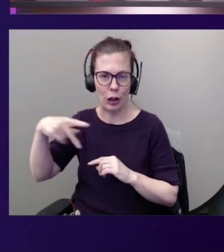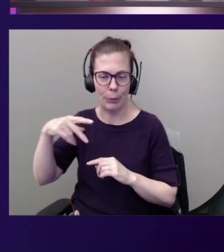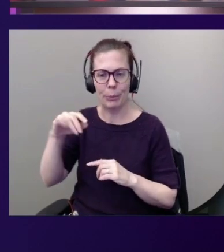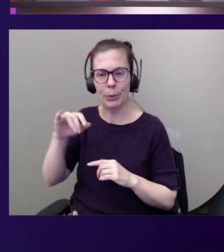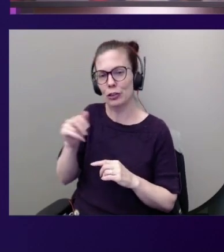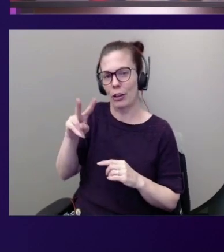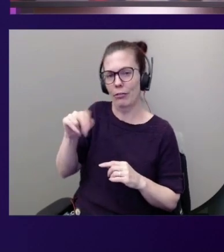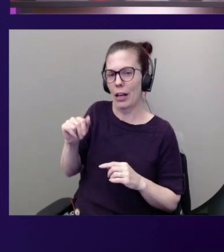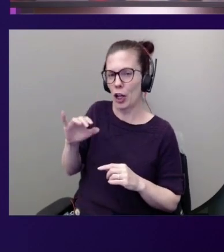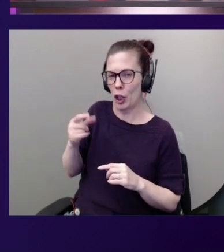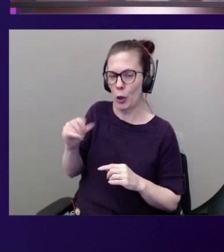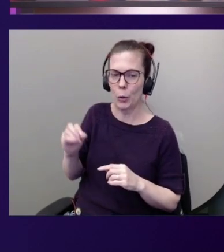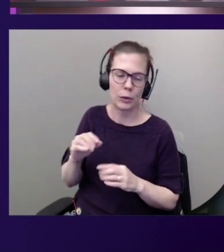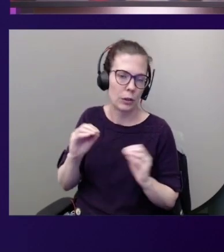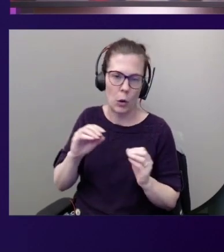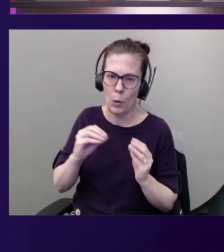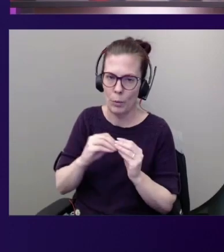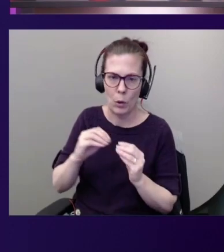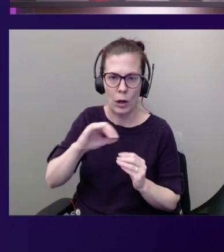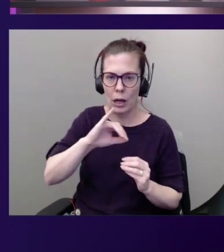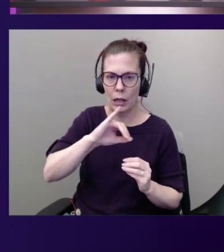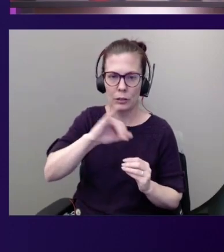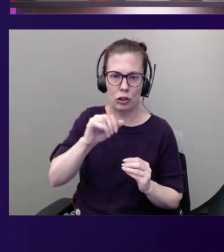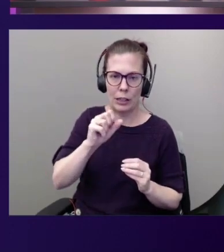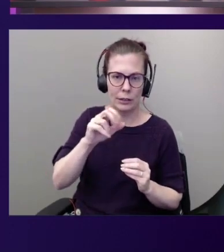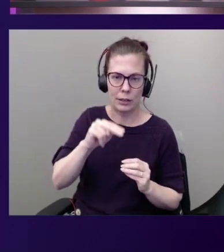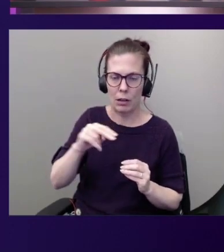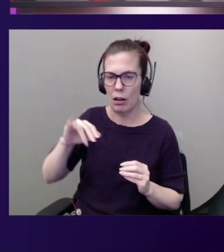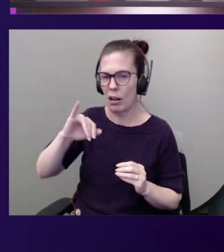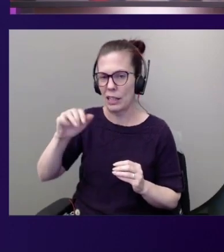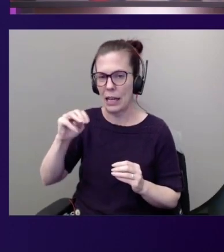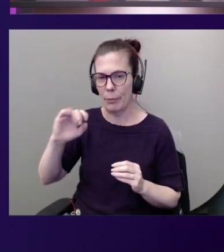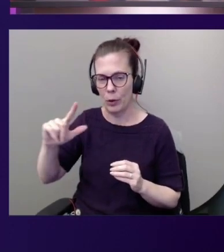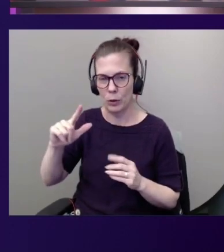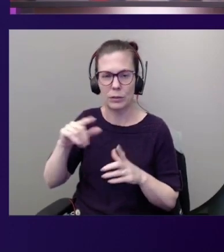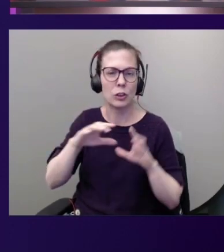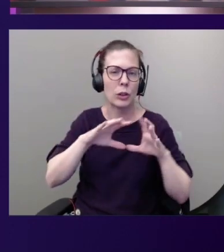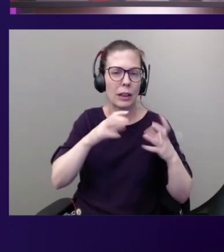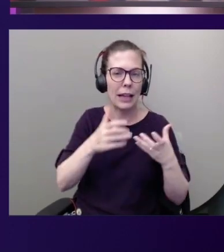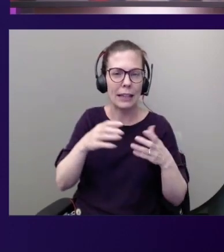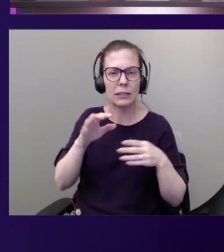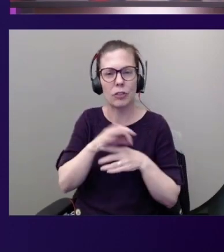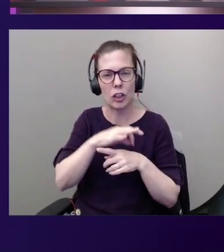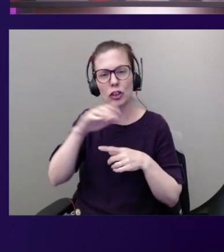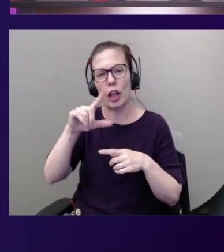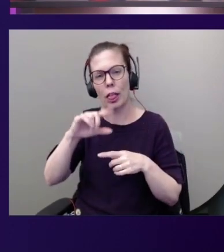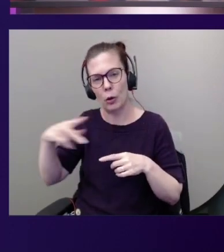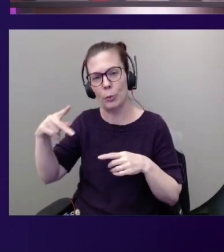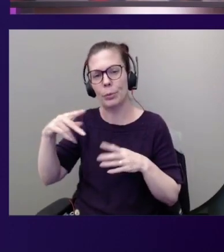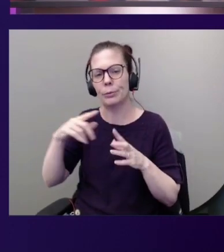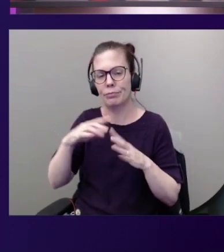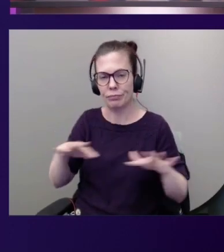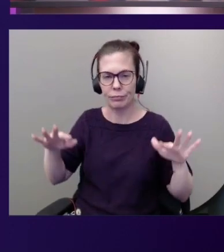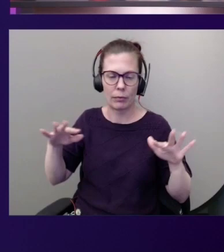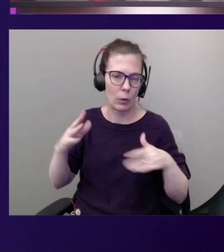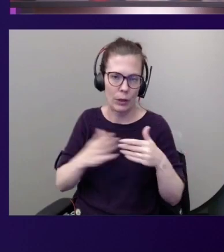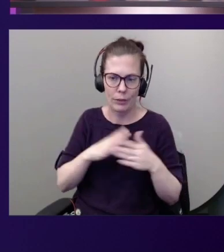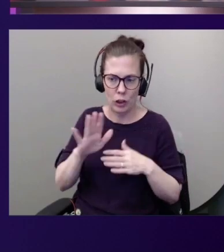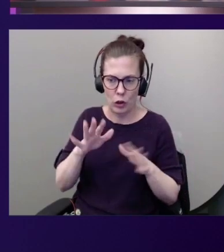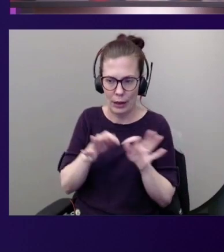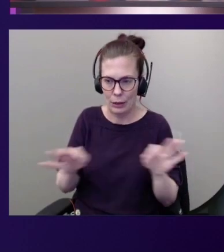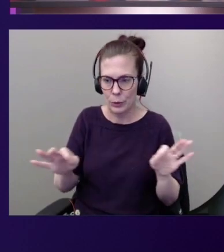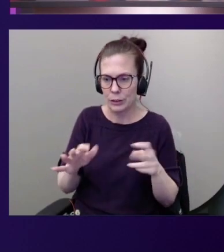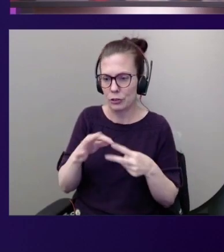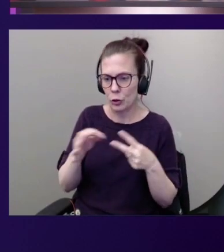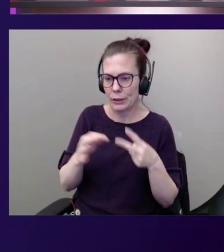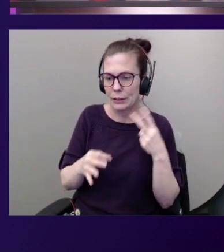So no more JSON or YAML, and instead you're using classes, functions, loops, etc. Whatever your language of choice, being one of those,